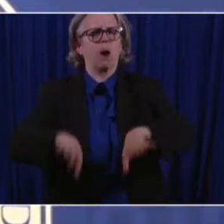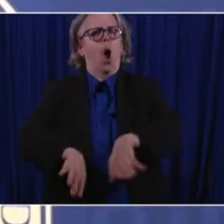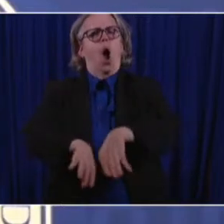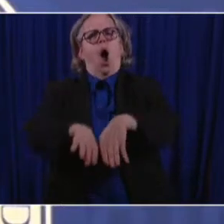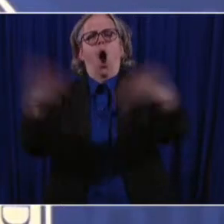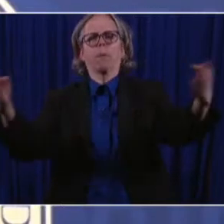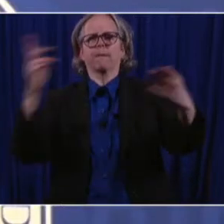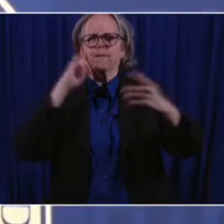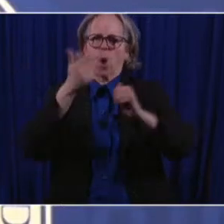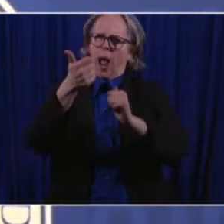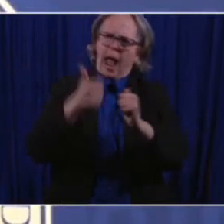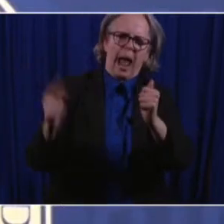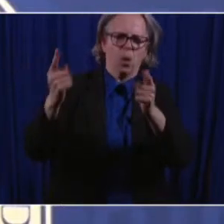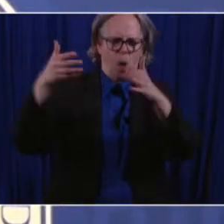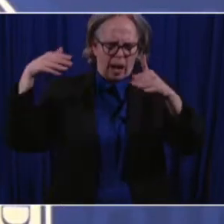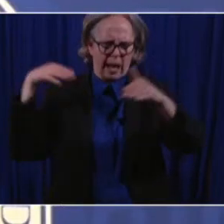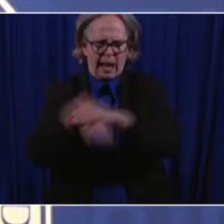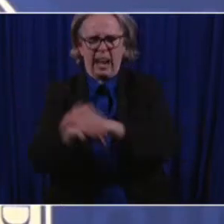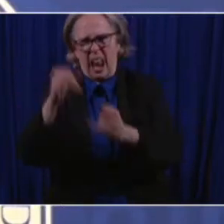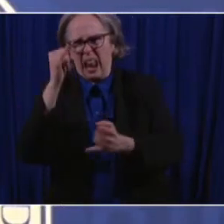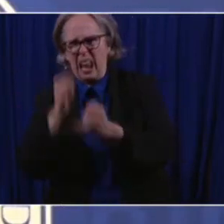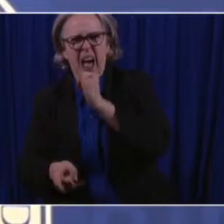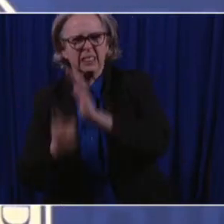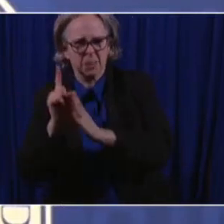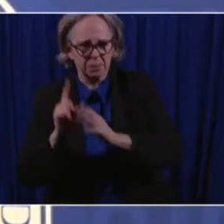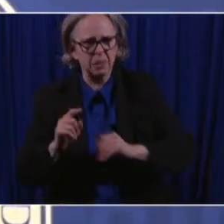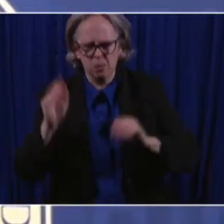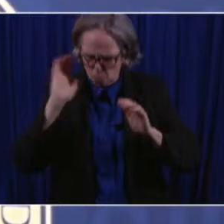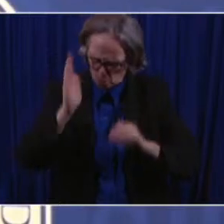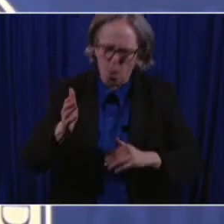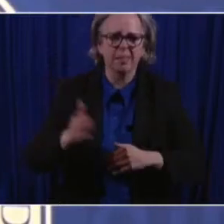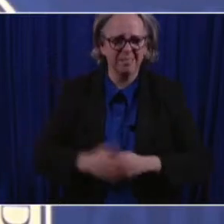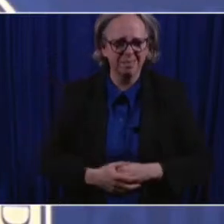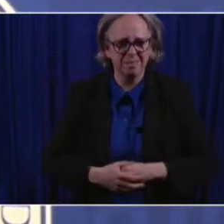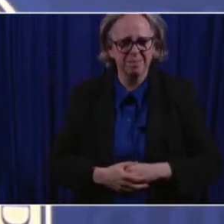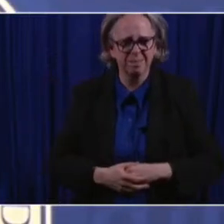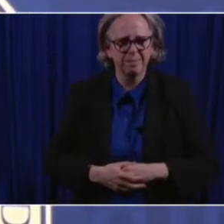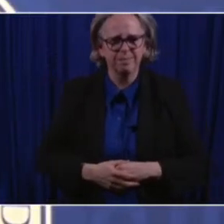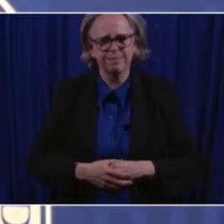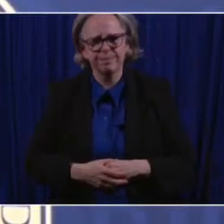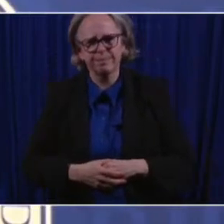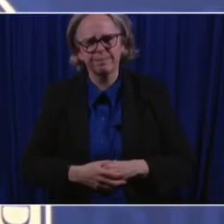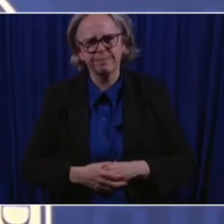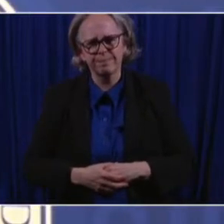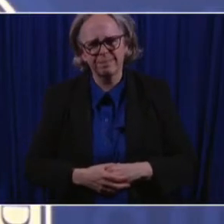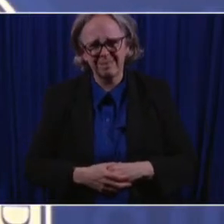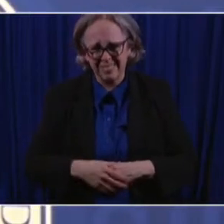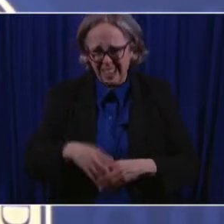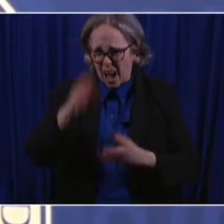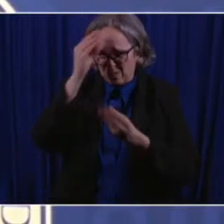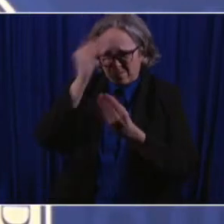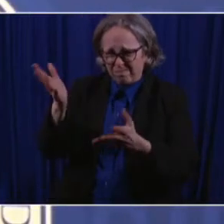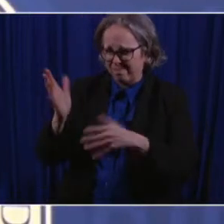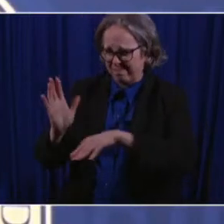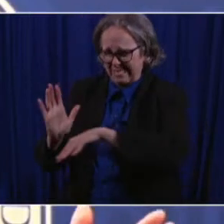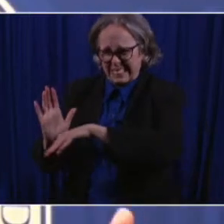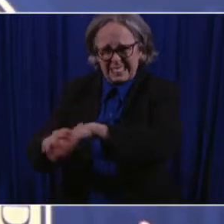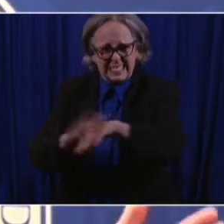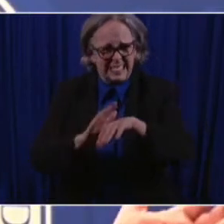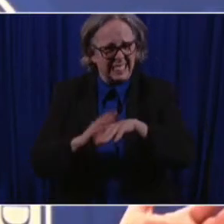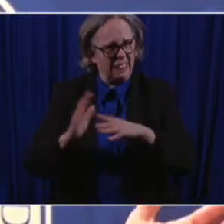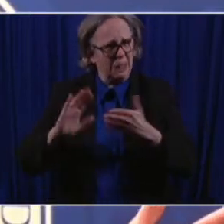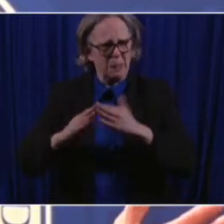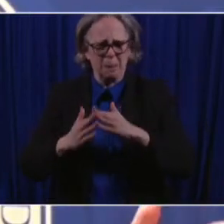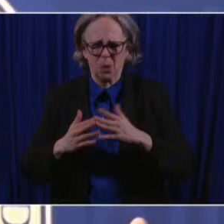that we have will be some form of walk-up. I've cautioned the community, though, when we do have walk-ups, you're not going to be able to,